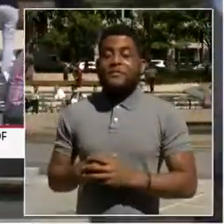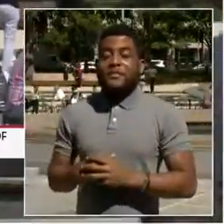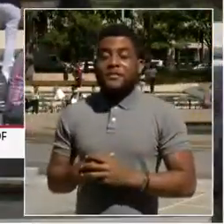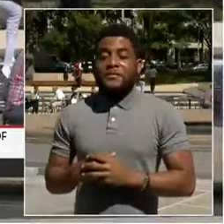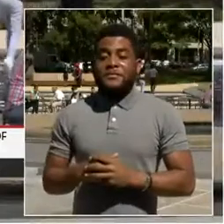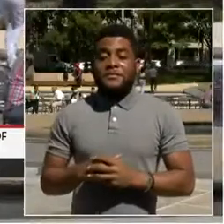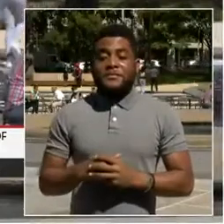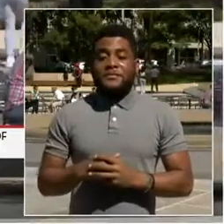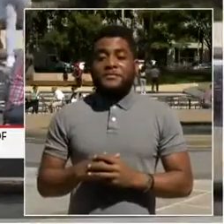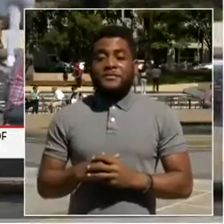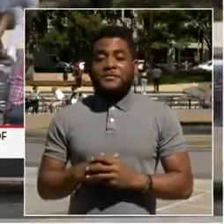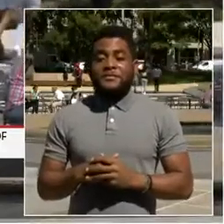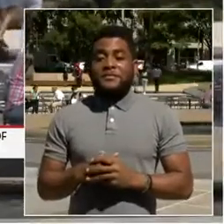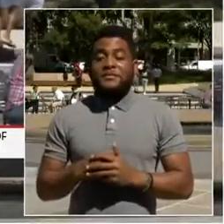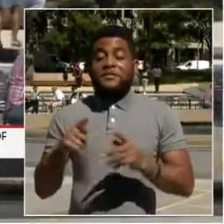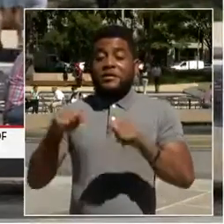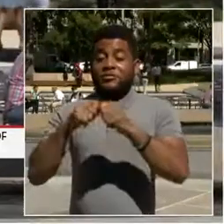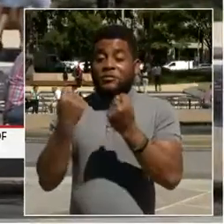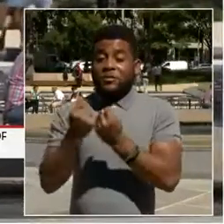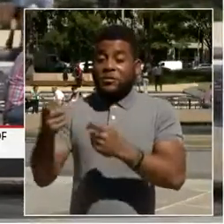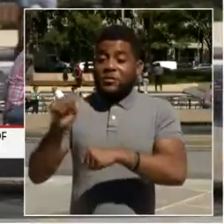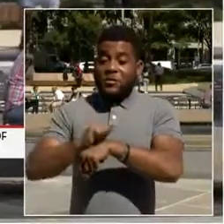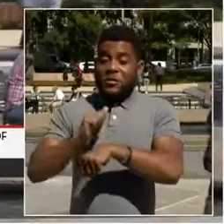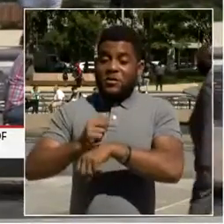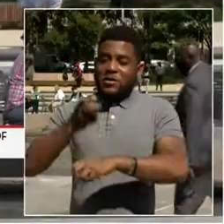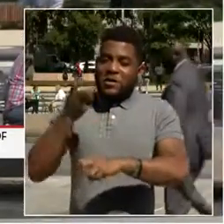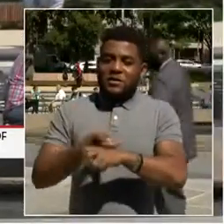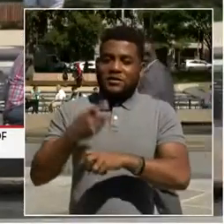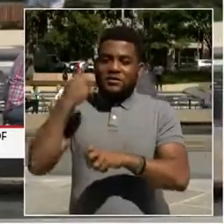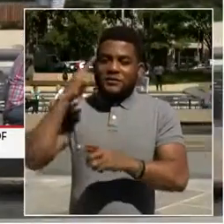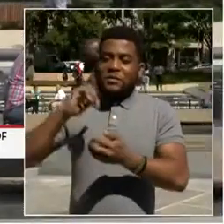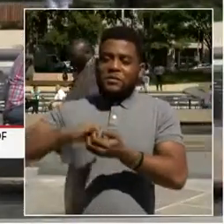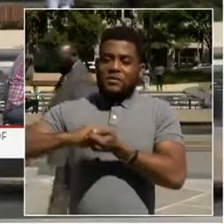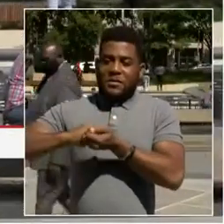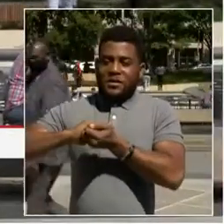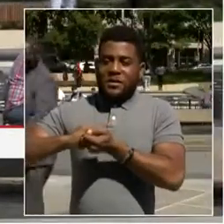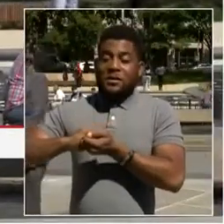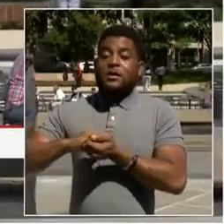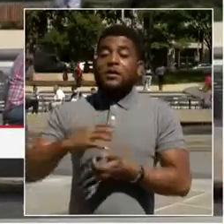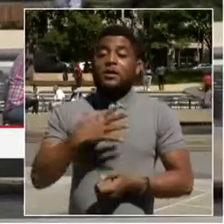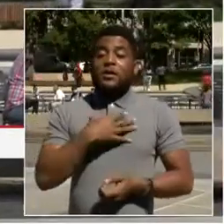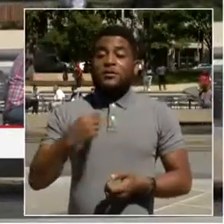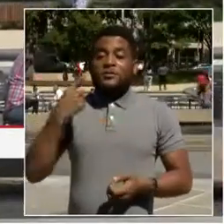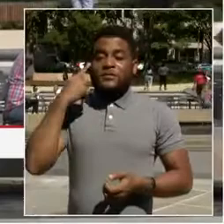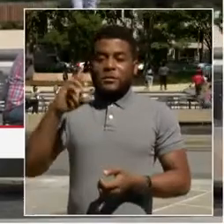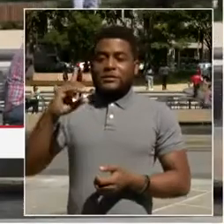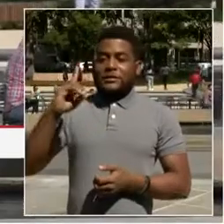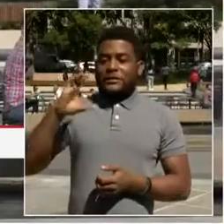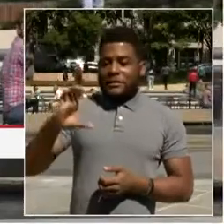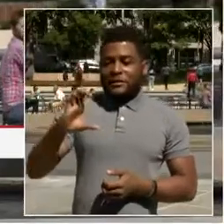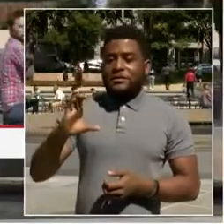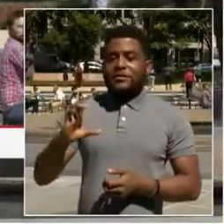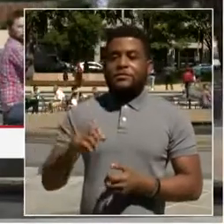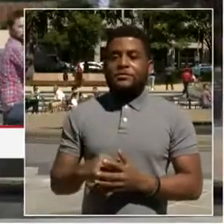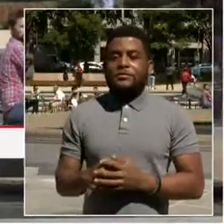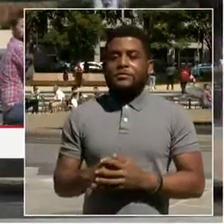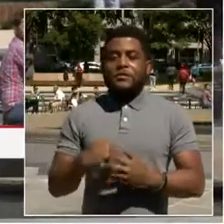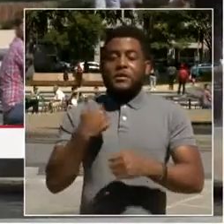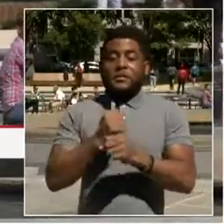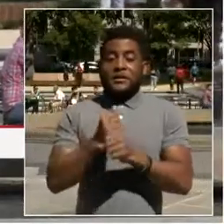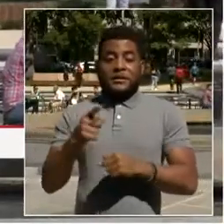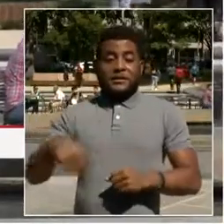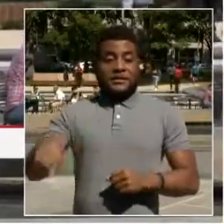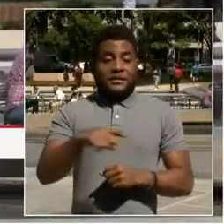hard in partnership with the residents of the District of Columbia to make this happen.